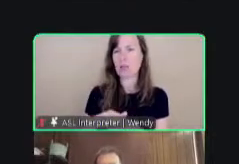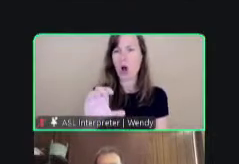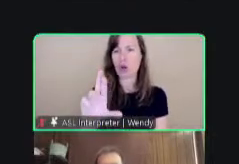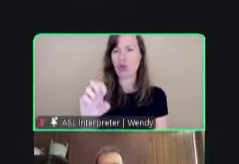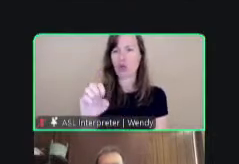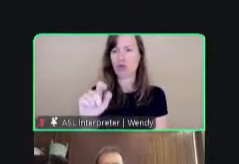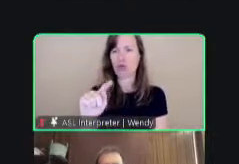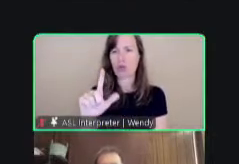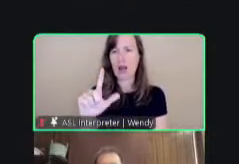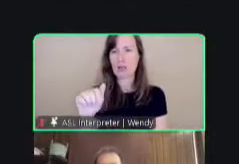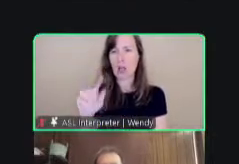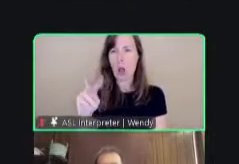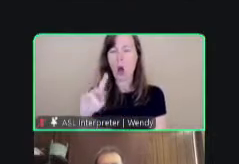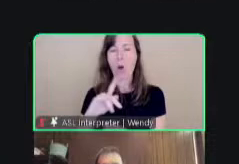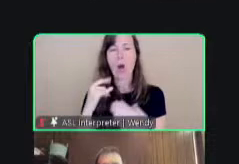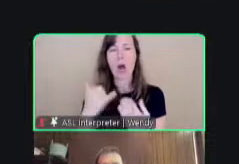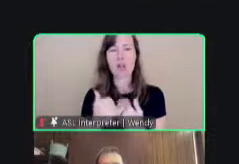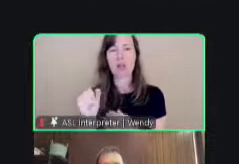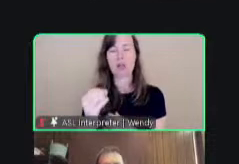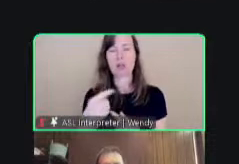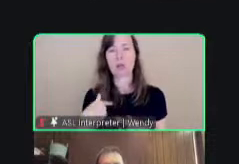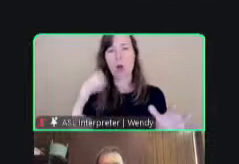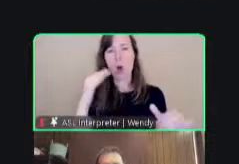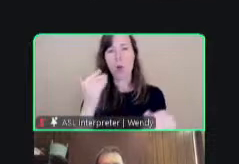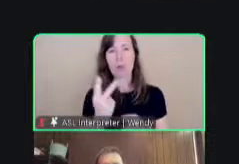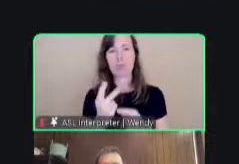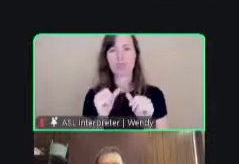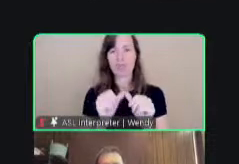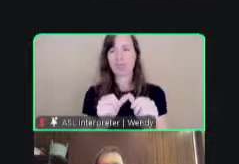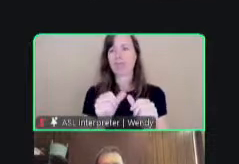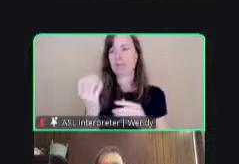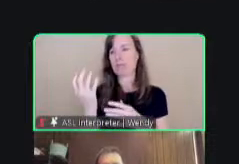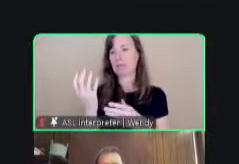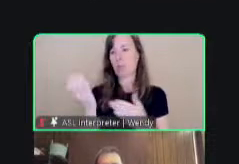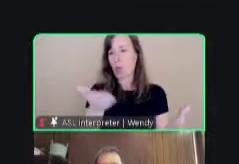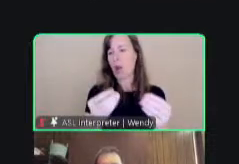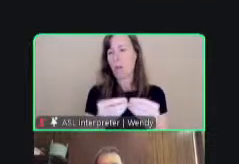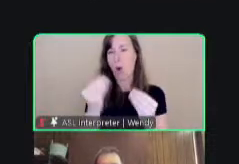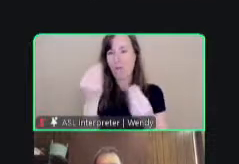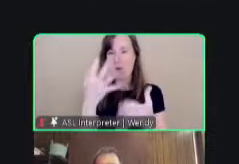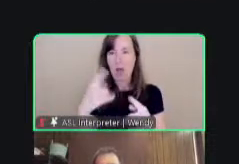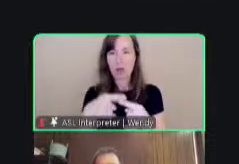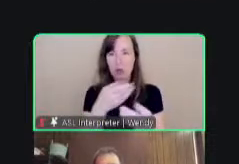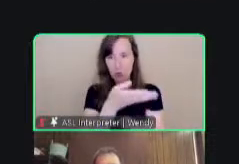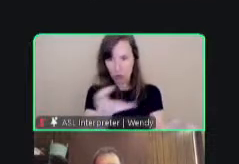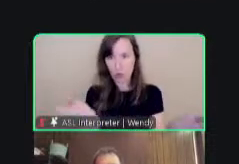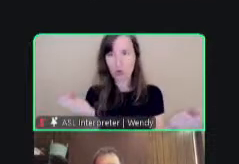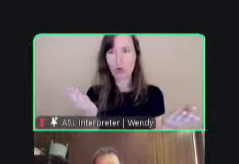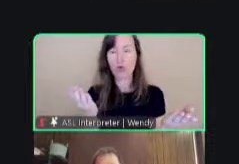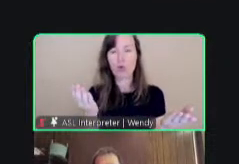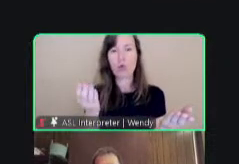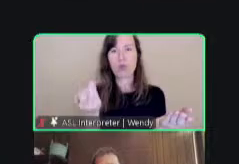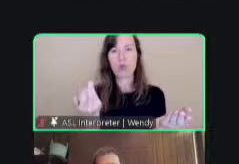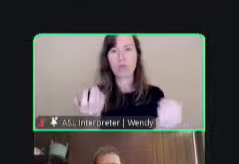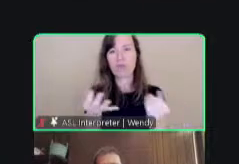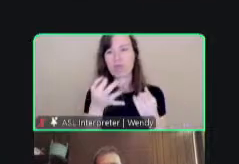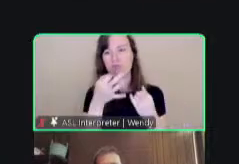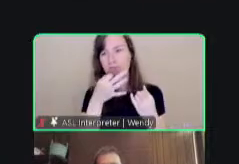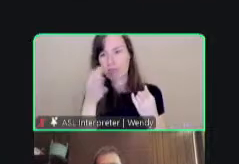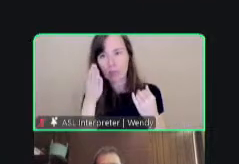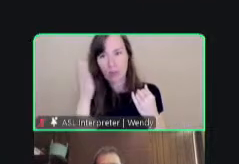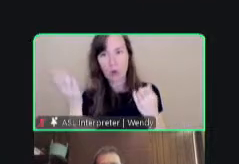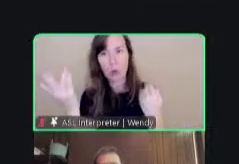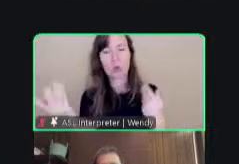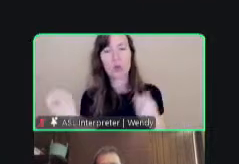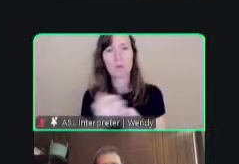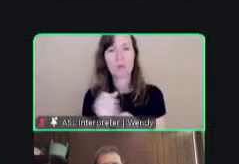is something that we hope to be bringing more information to you in the not too distant future, but this is we're jump starting